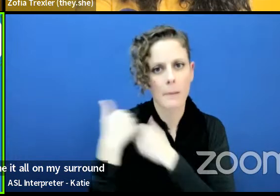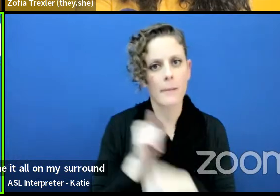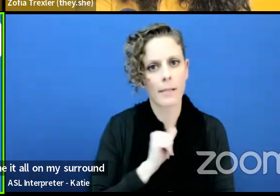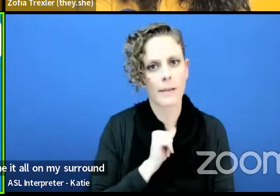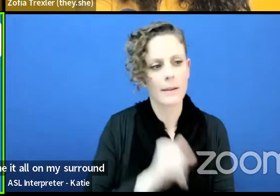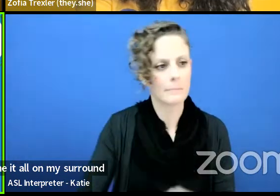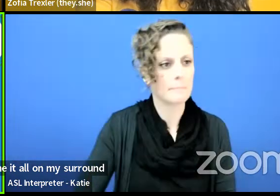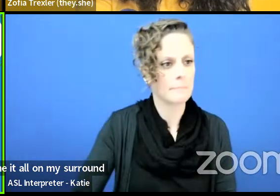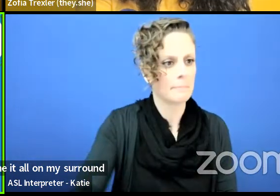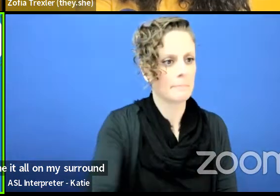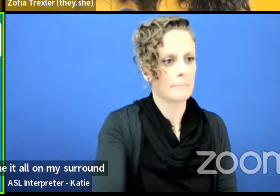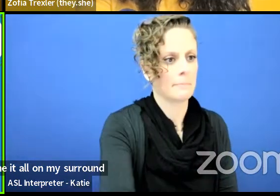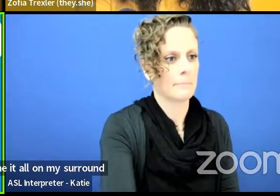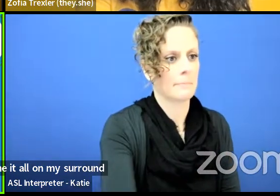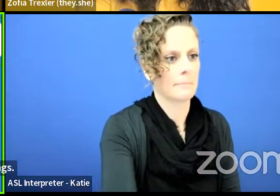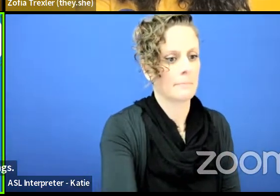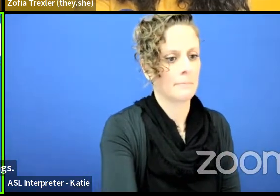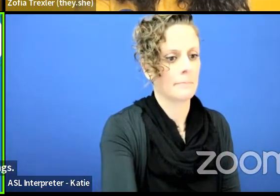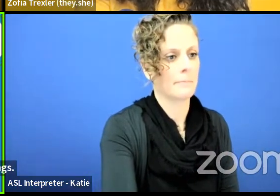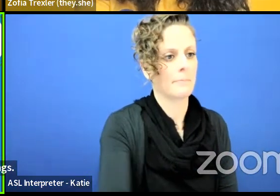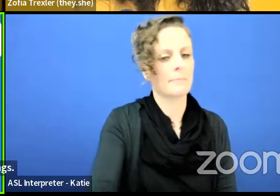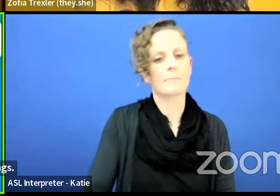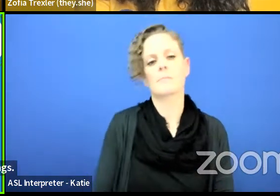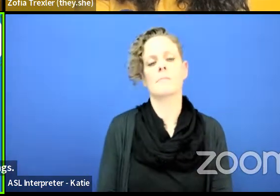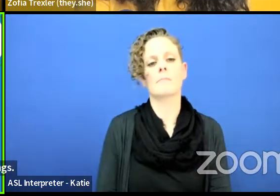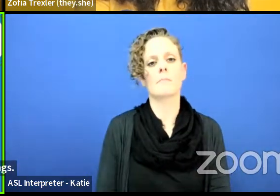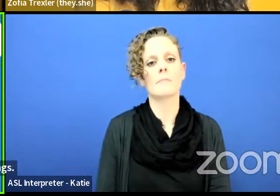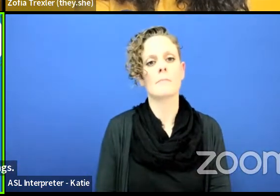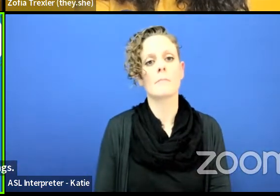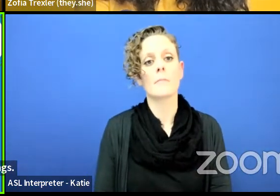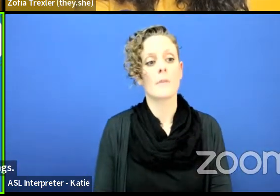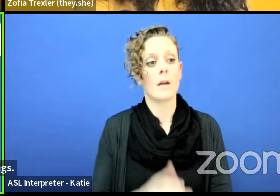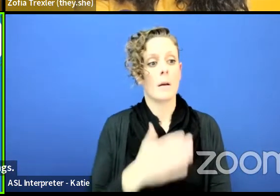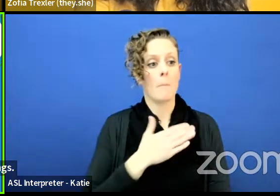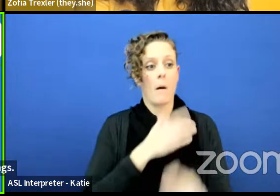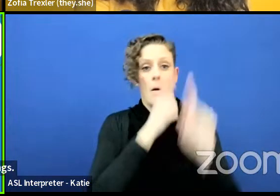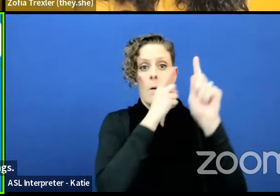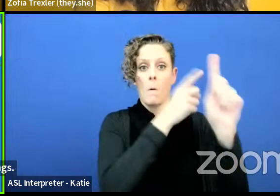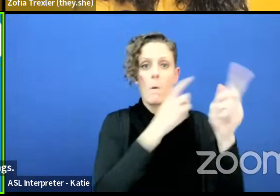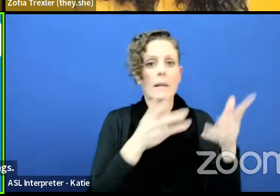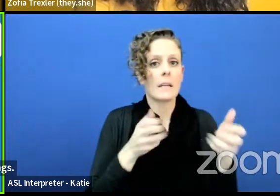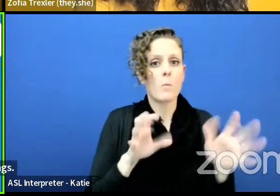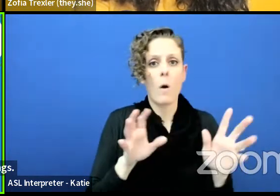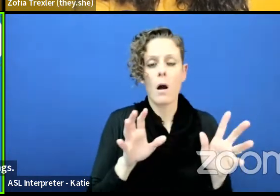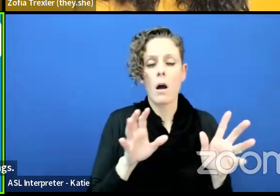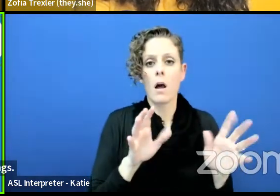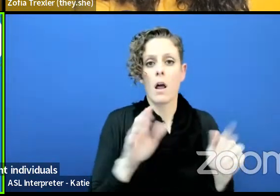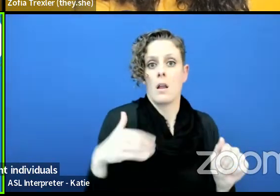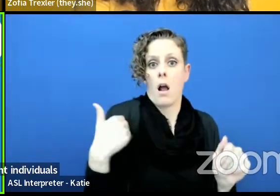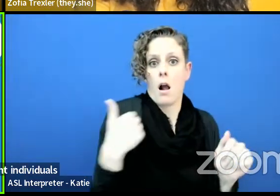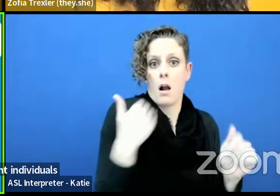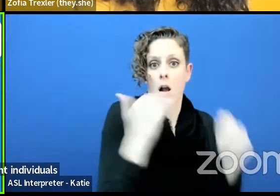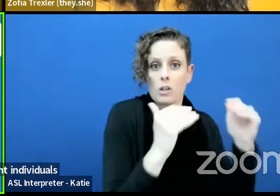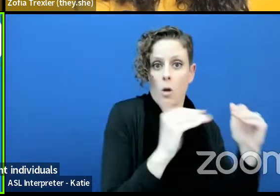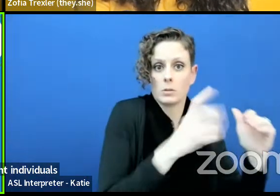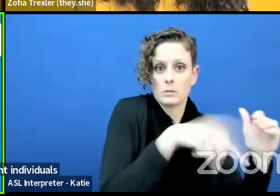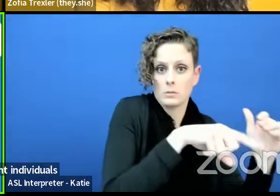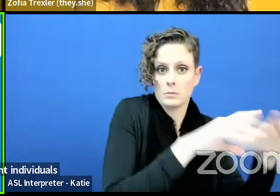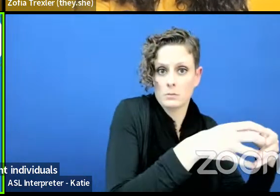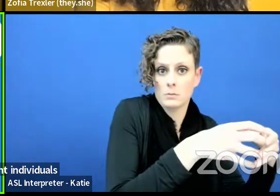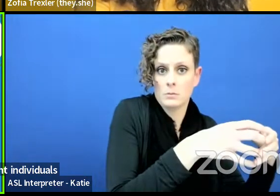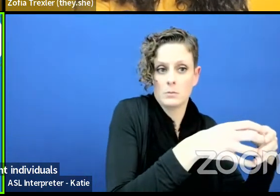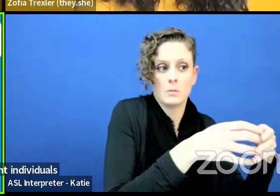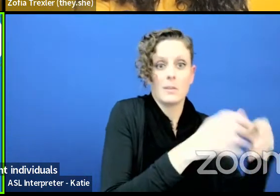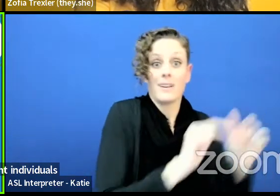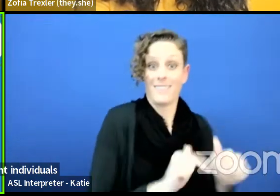I didn't want individuals, especially young adults, having to struggle to find information